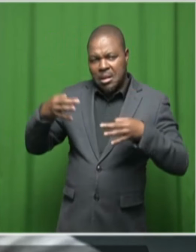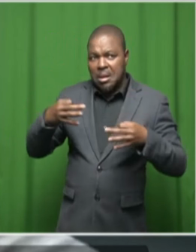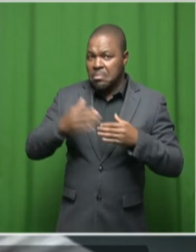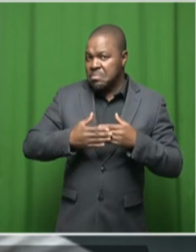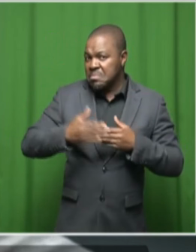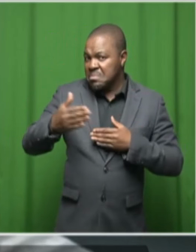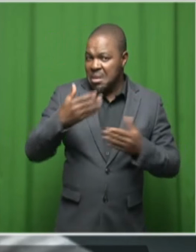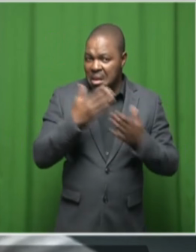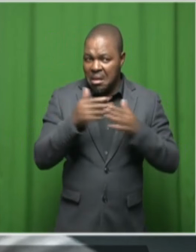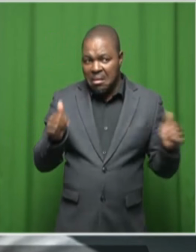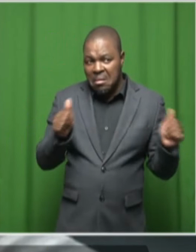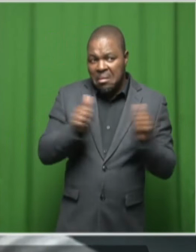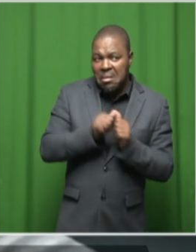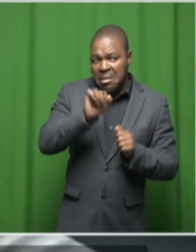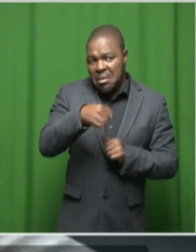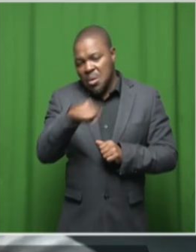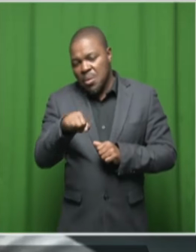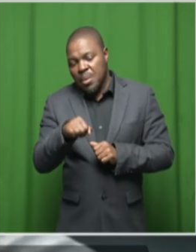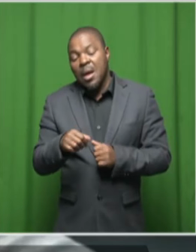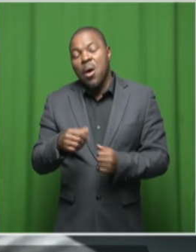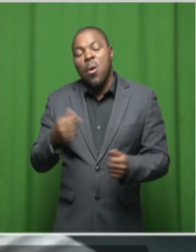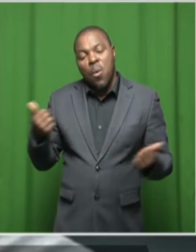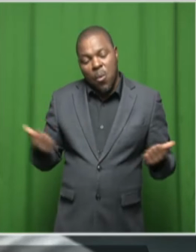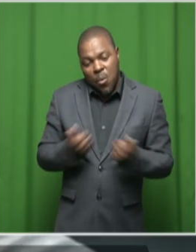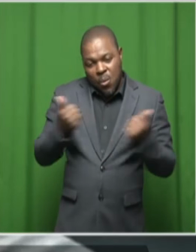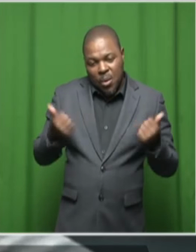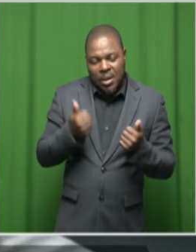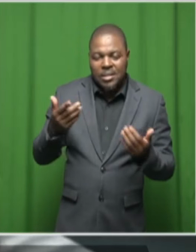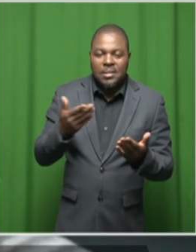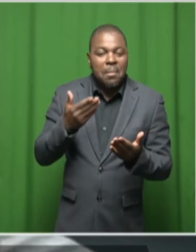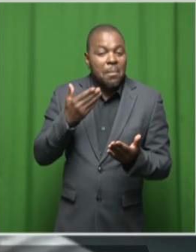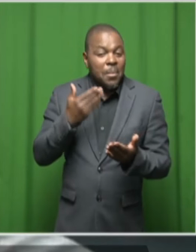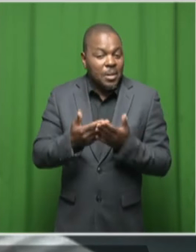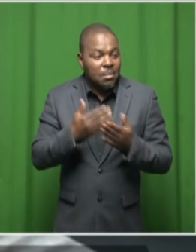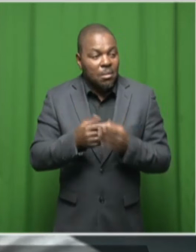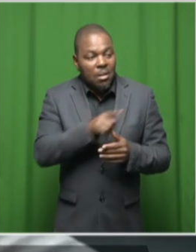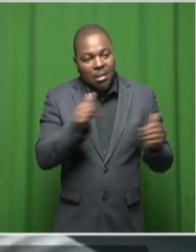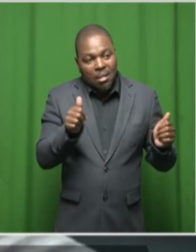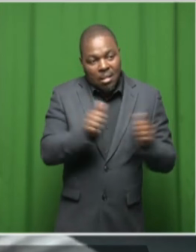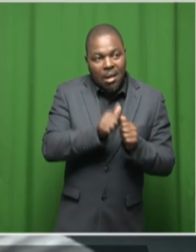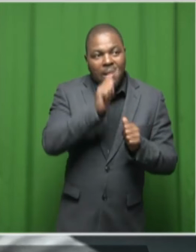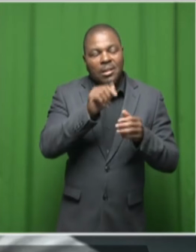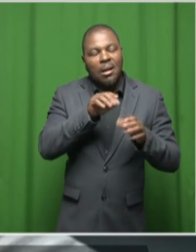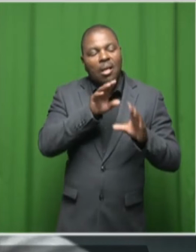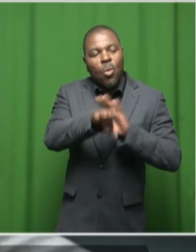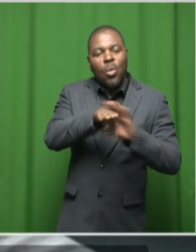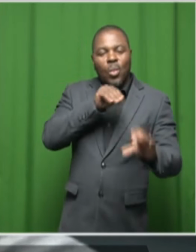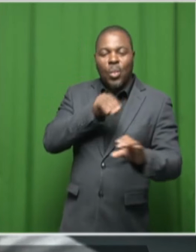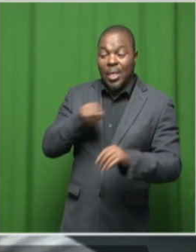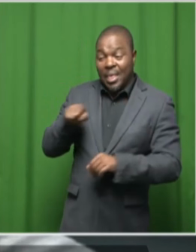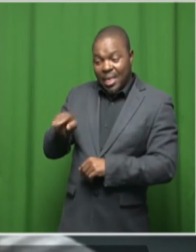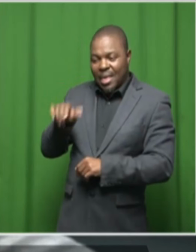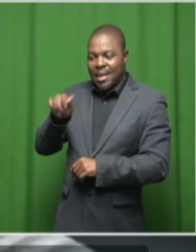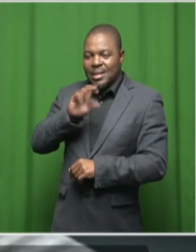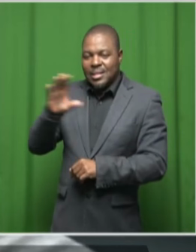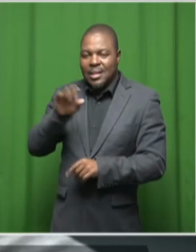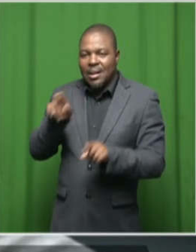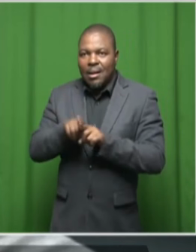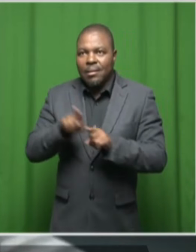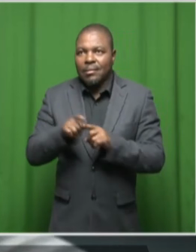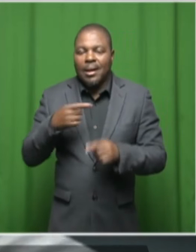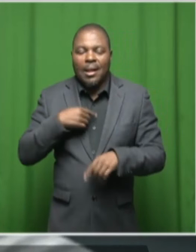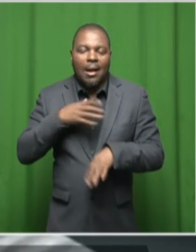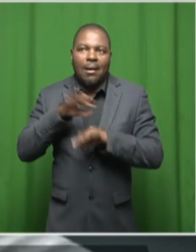marriage? But there's always a possibility that the suitors could all pull out and the ANC could find itself as a bride with